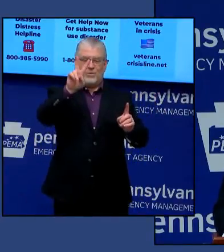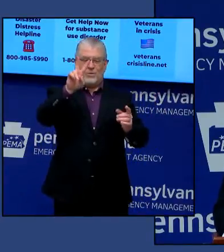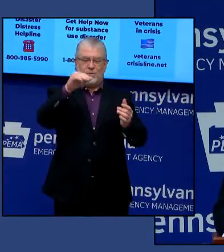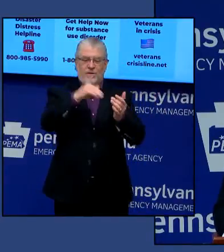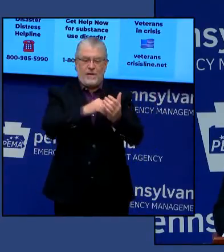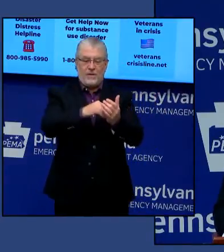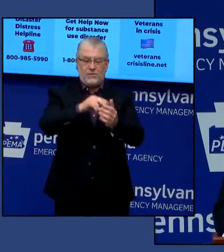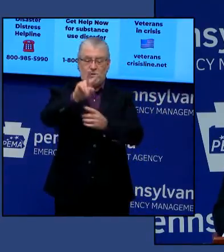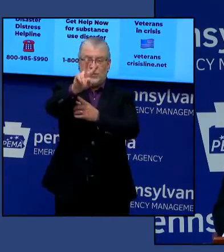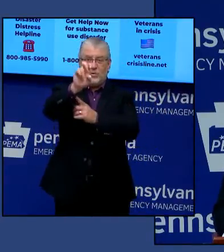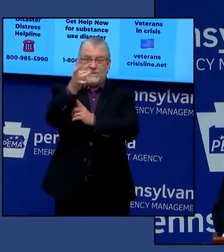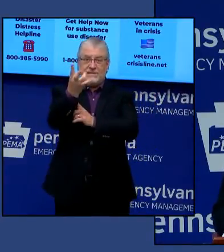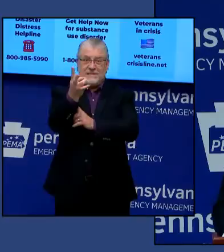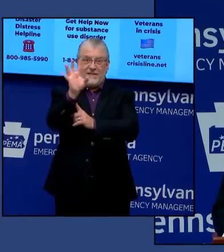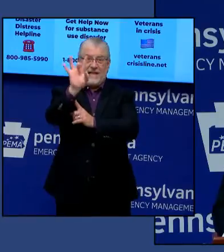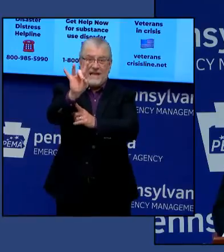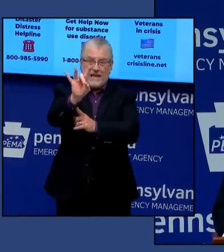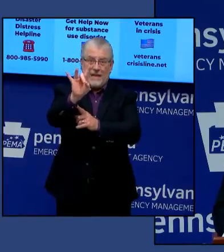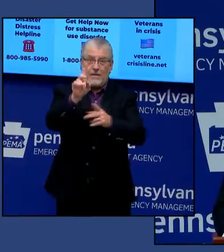Approximately